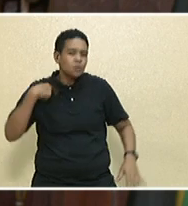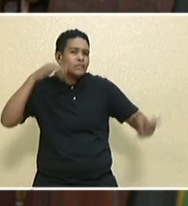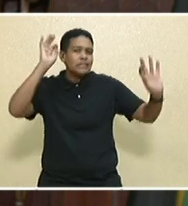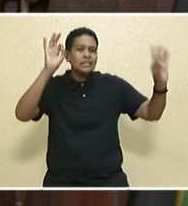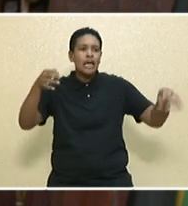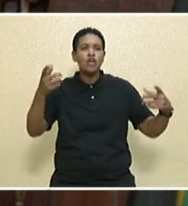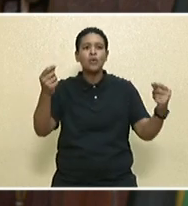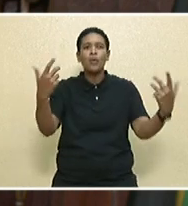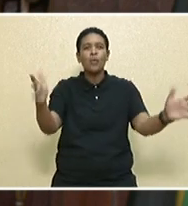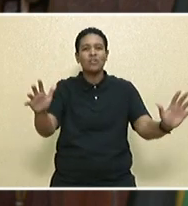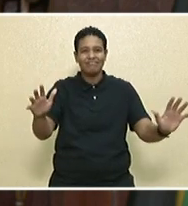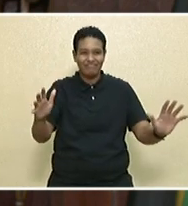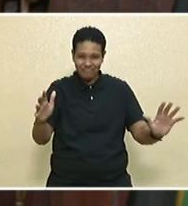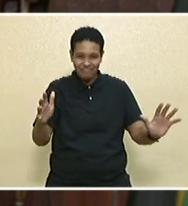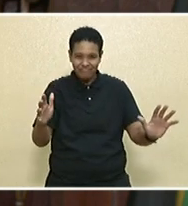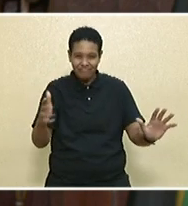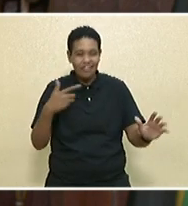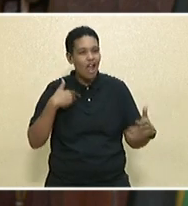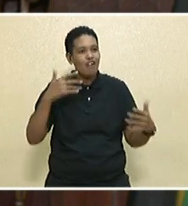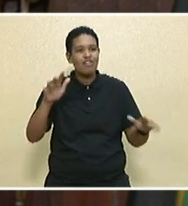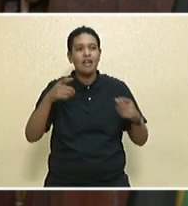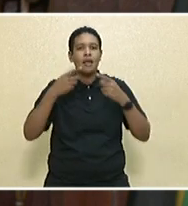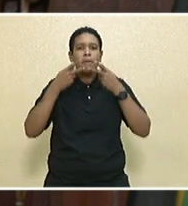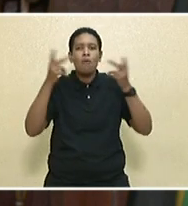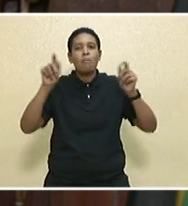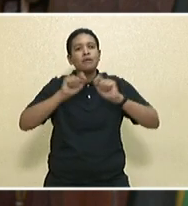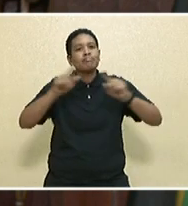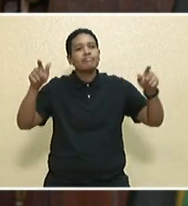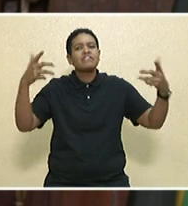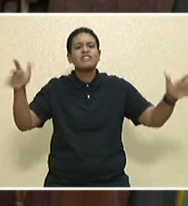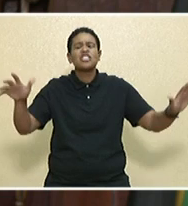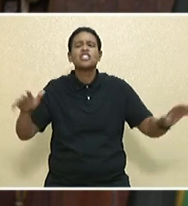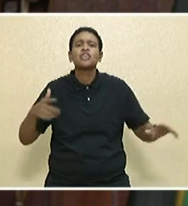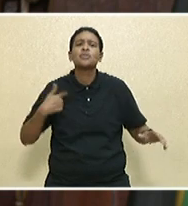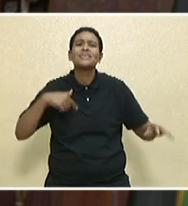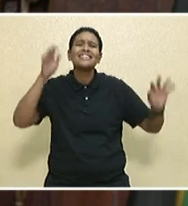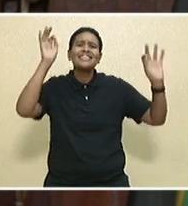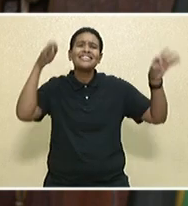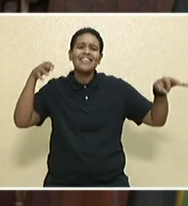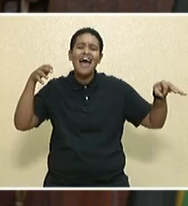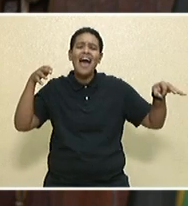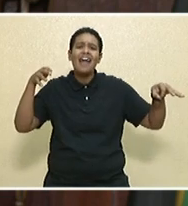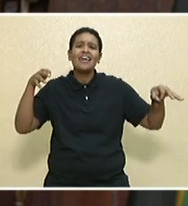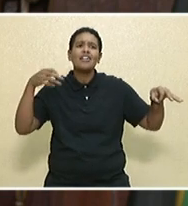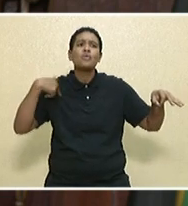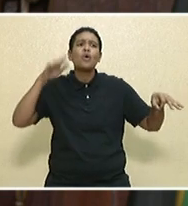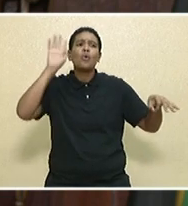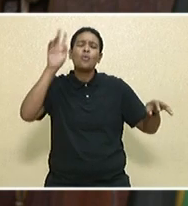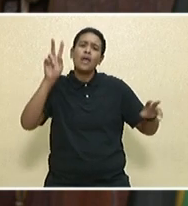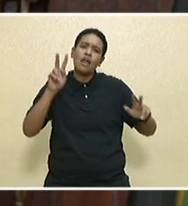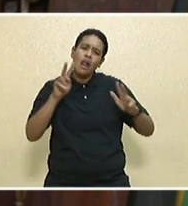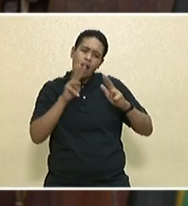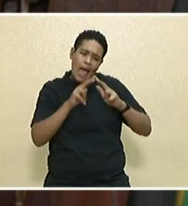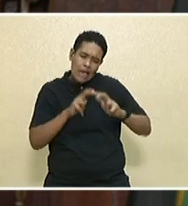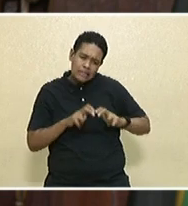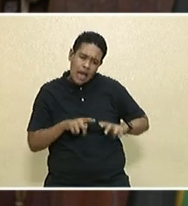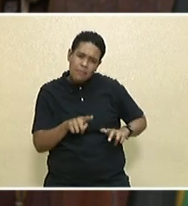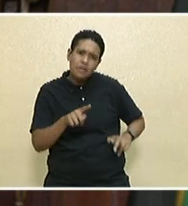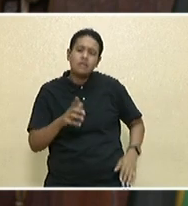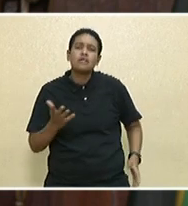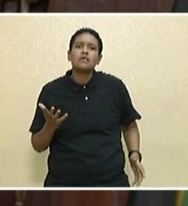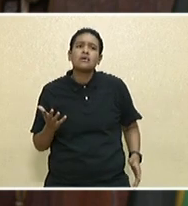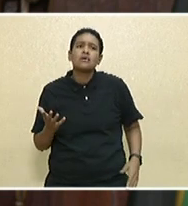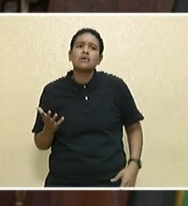which I had already put into the public domain, that we will be examining